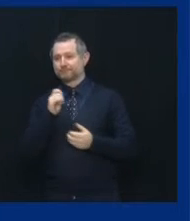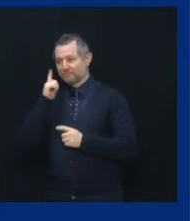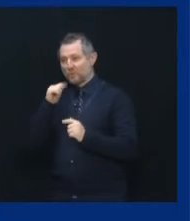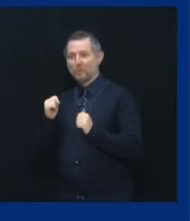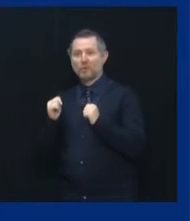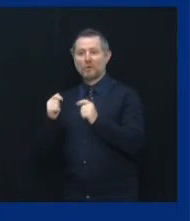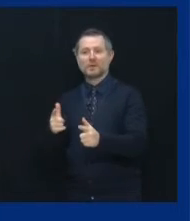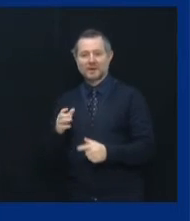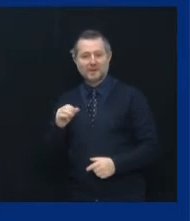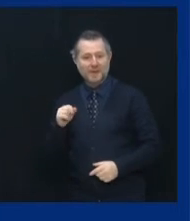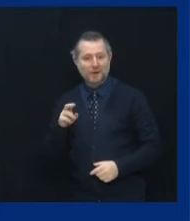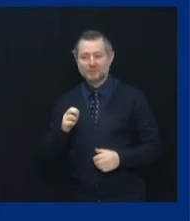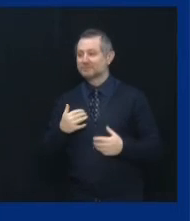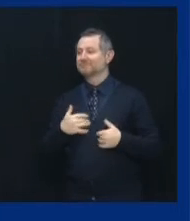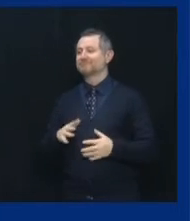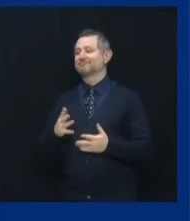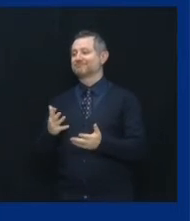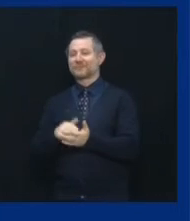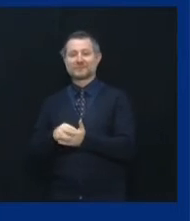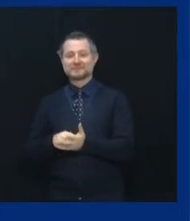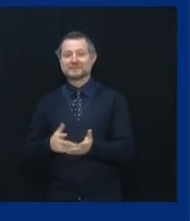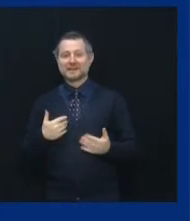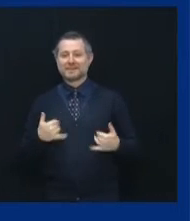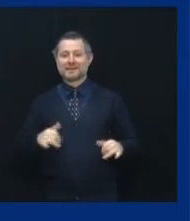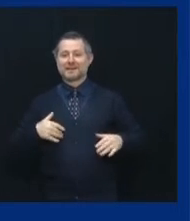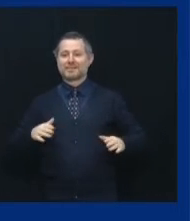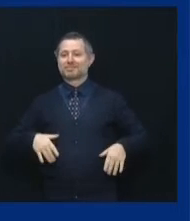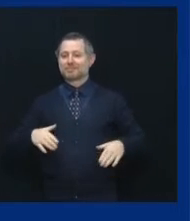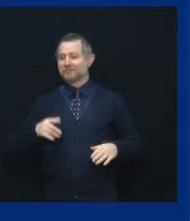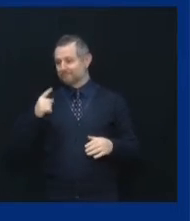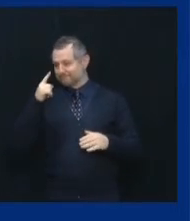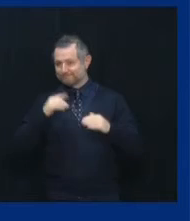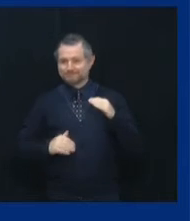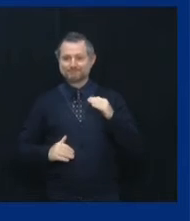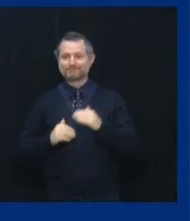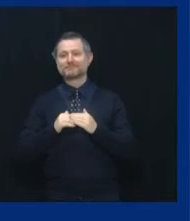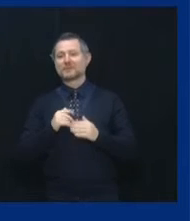reached healthcare worker refusal